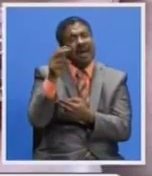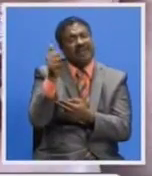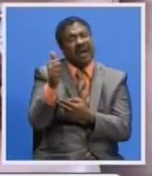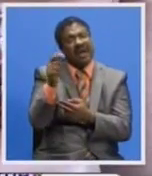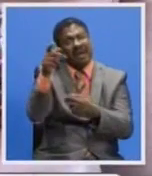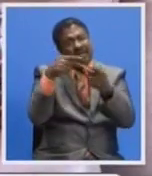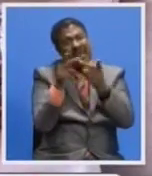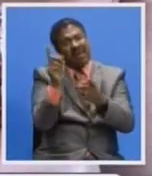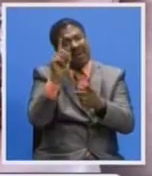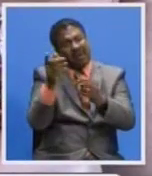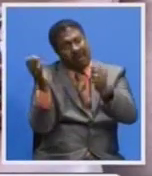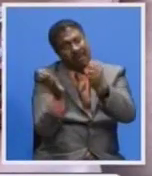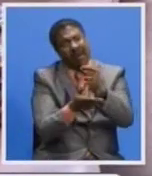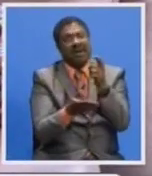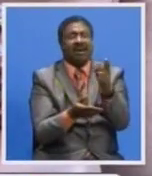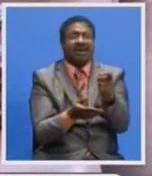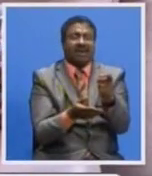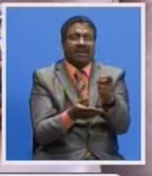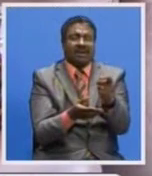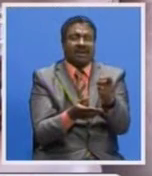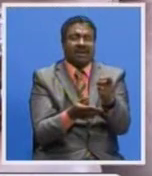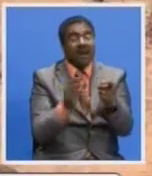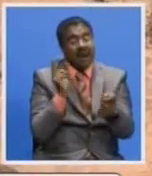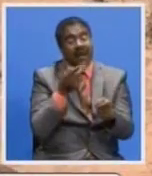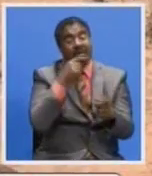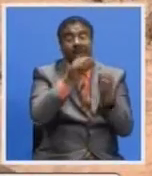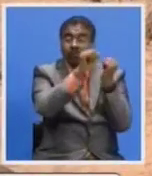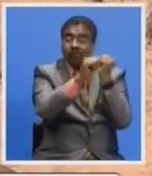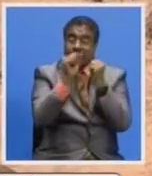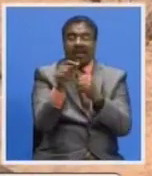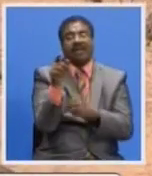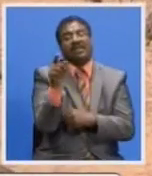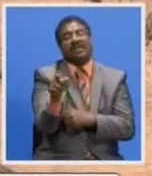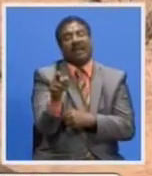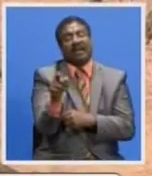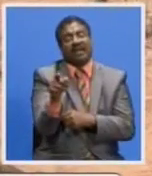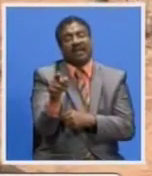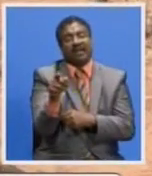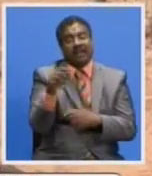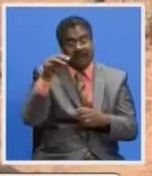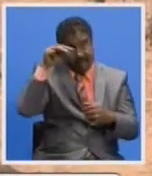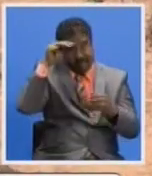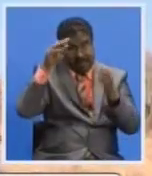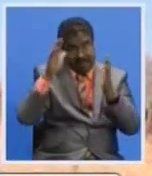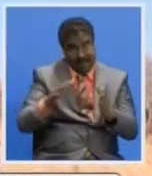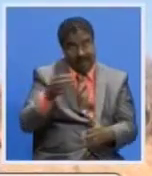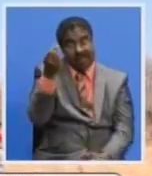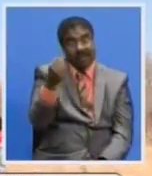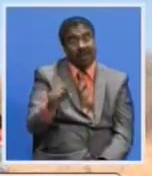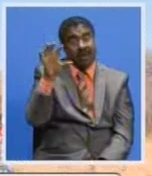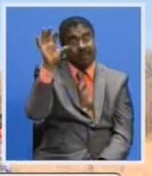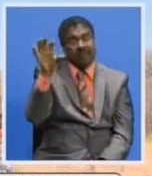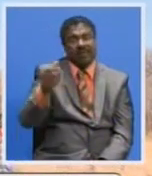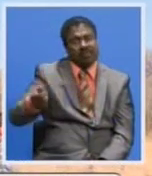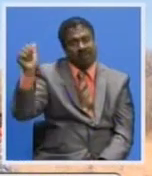through, to take care and protect that investment. Southern Province Minister Edfai Hamukale, who inspected the new power